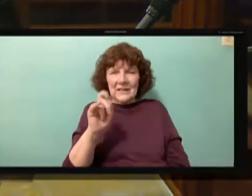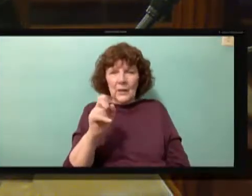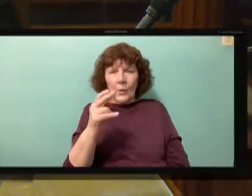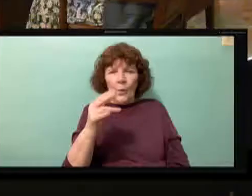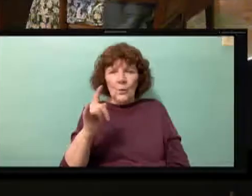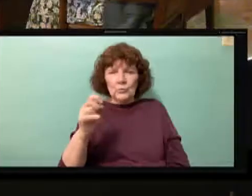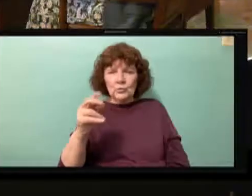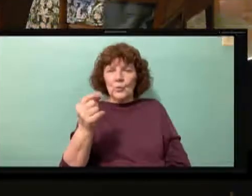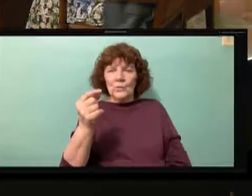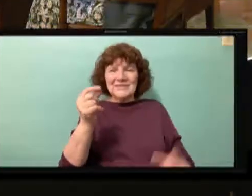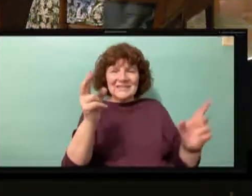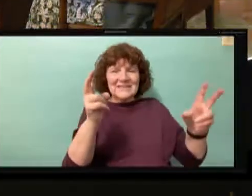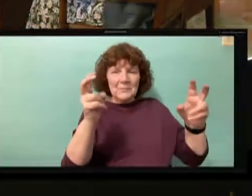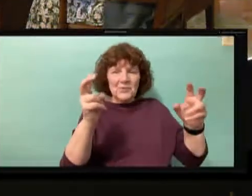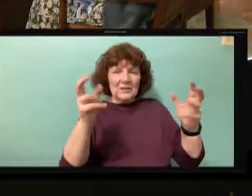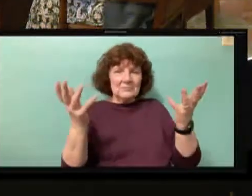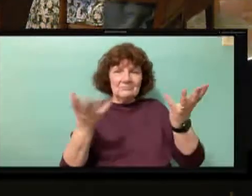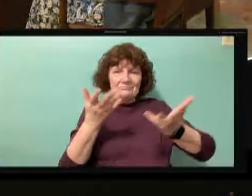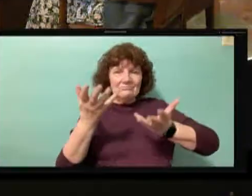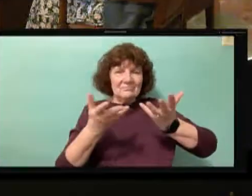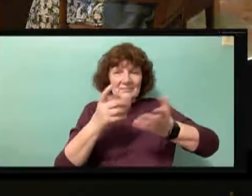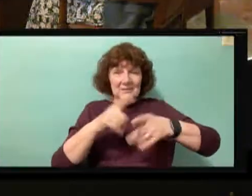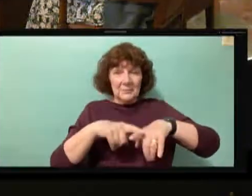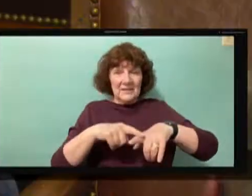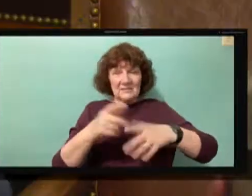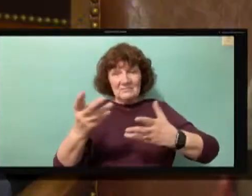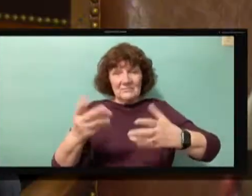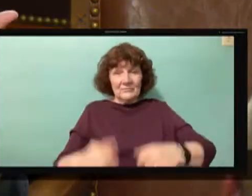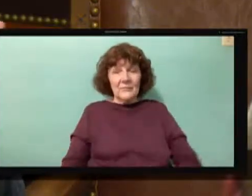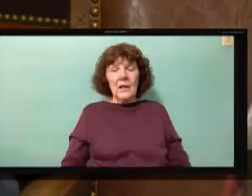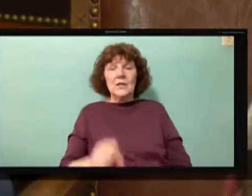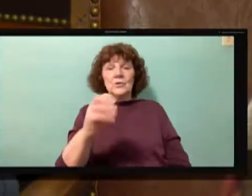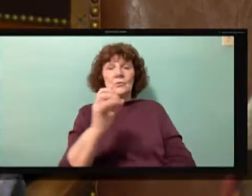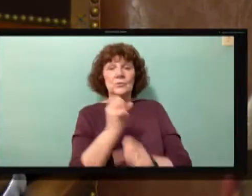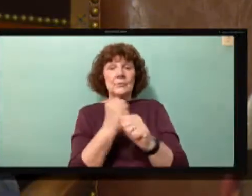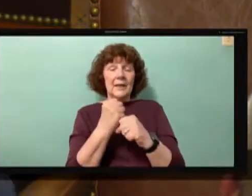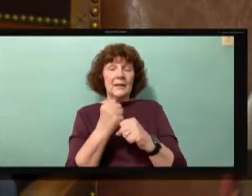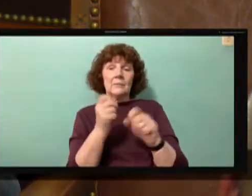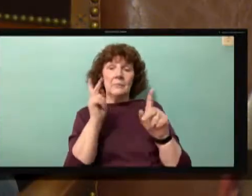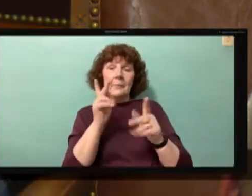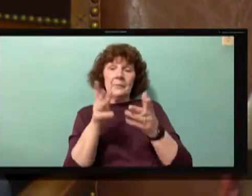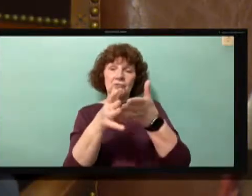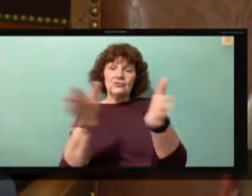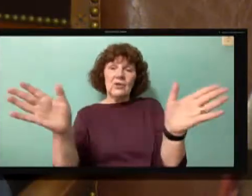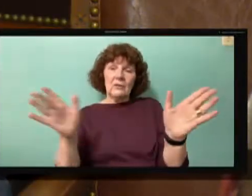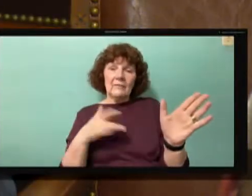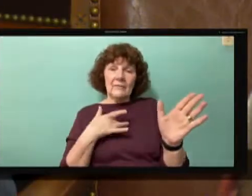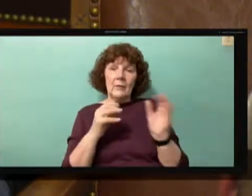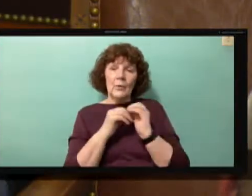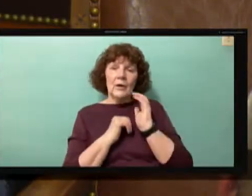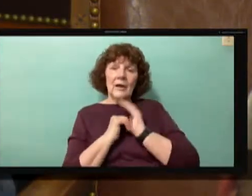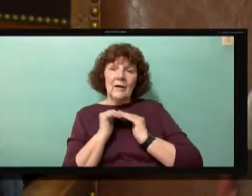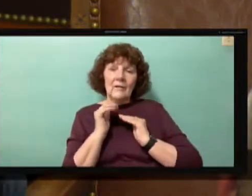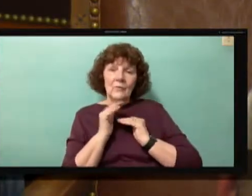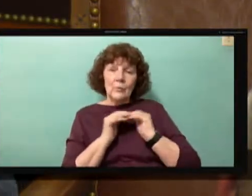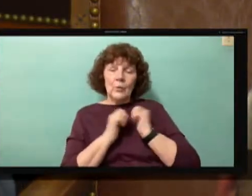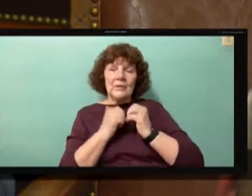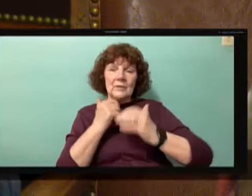So to make the public feel more comfortable with this